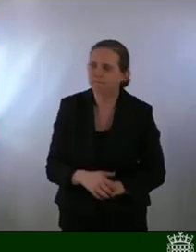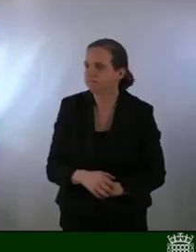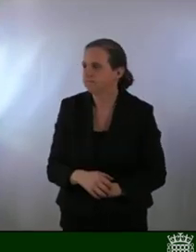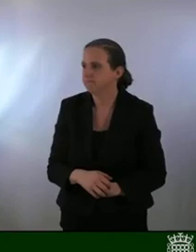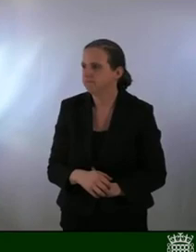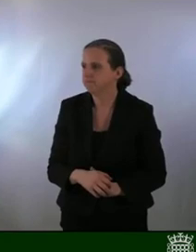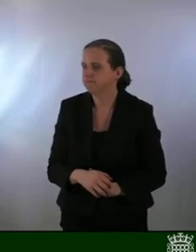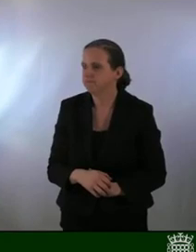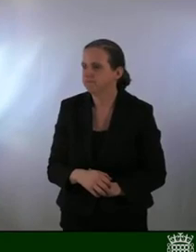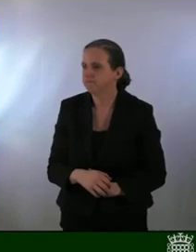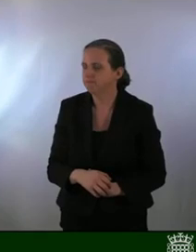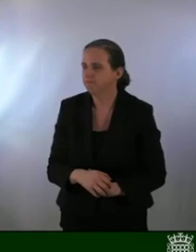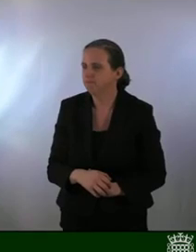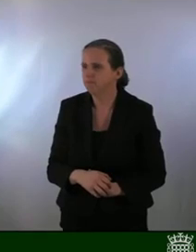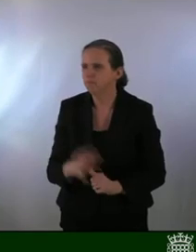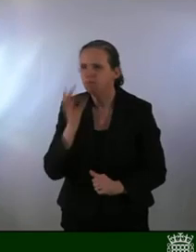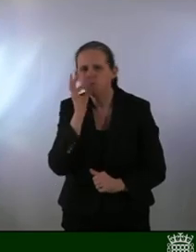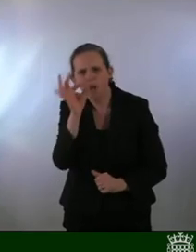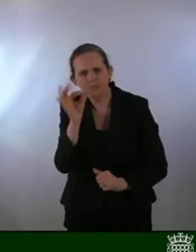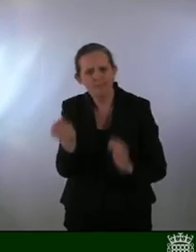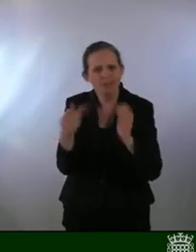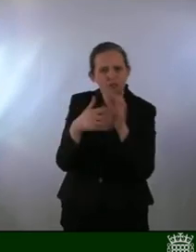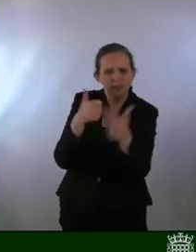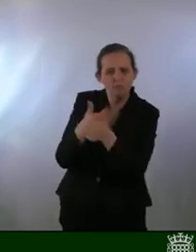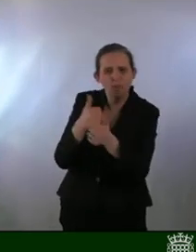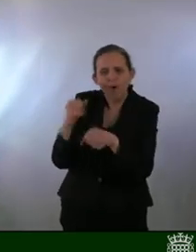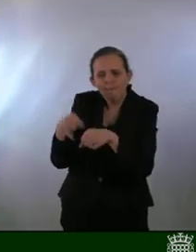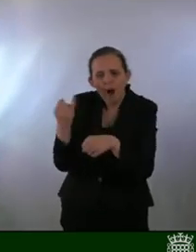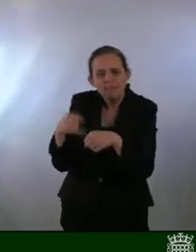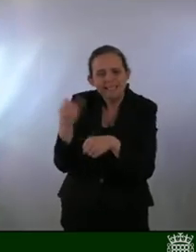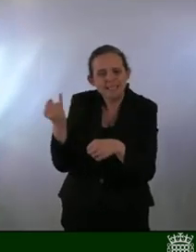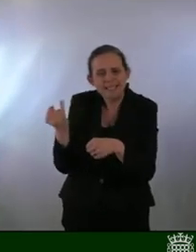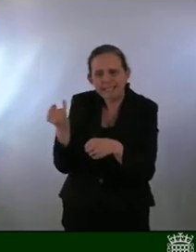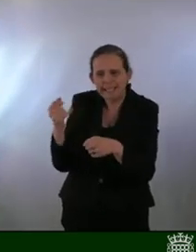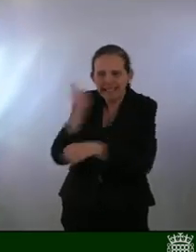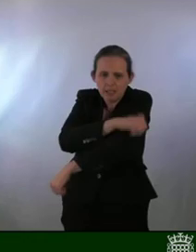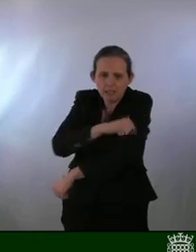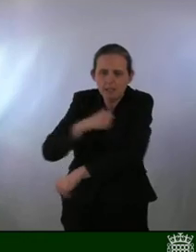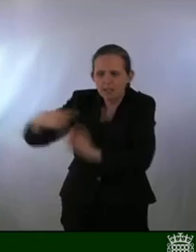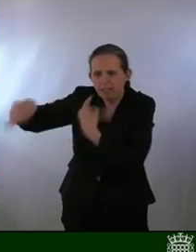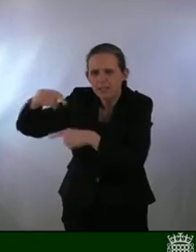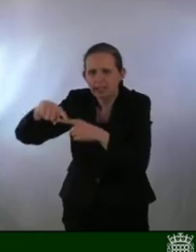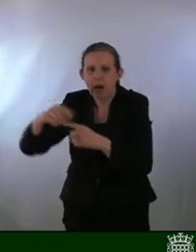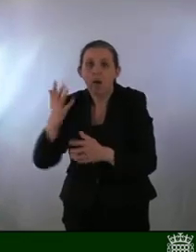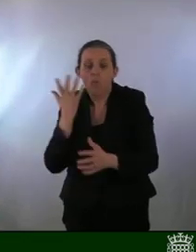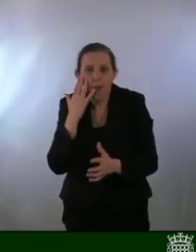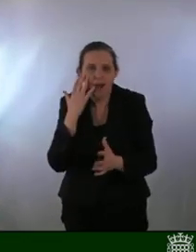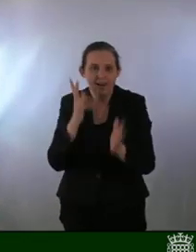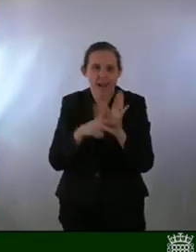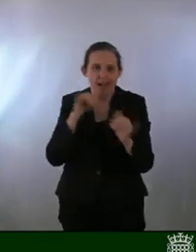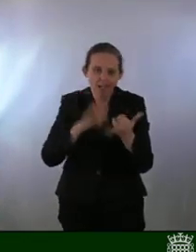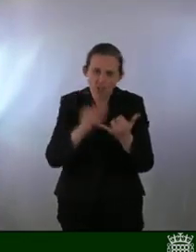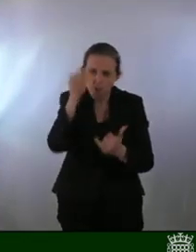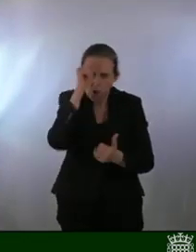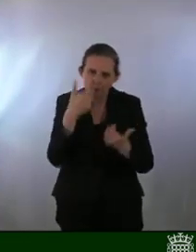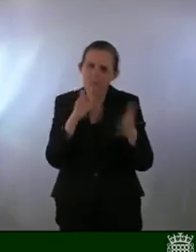extra support will be available for pharmacists, and when will local authorities know what their public health funding allocation will